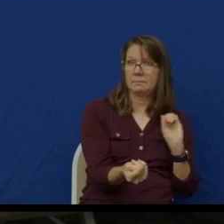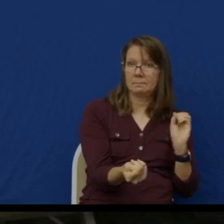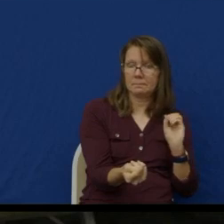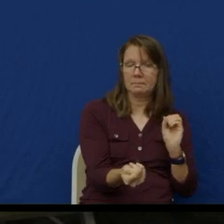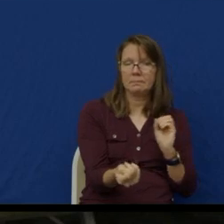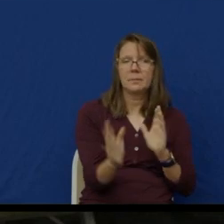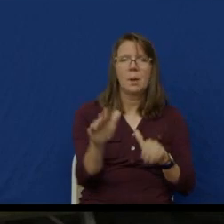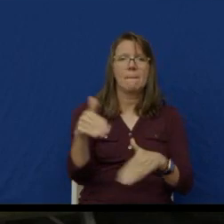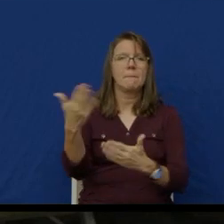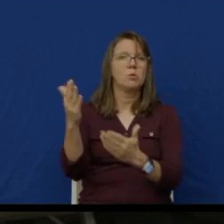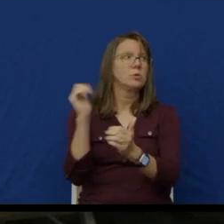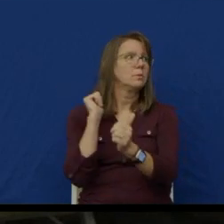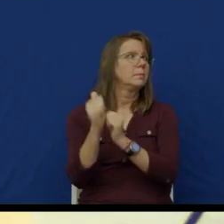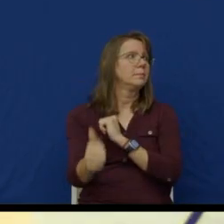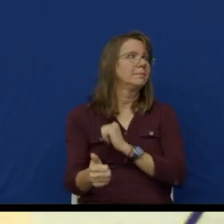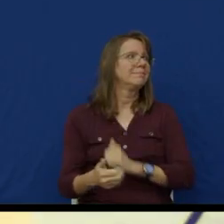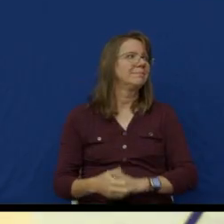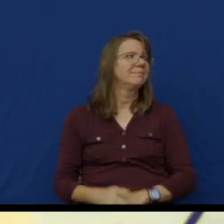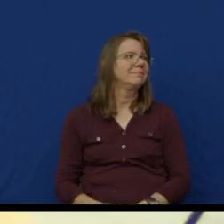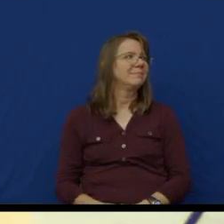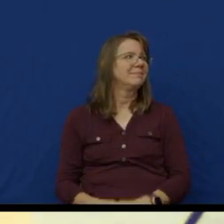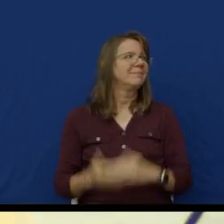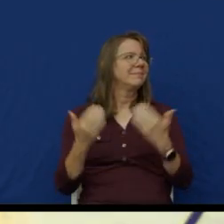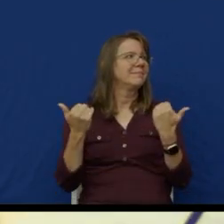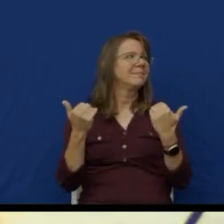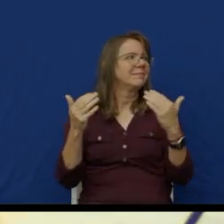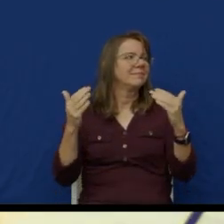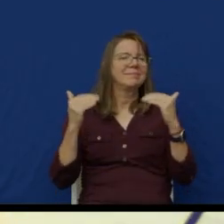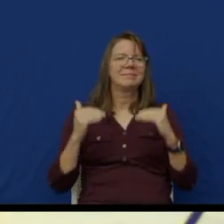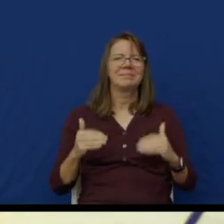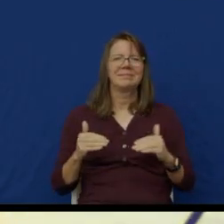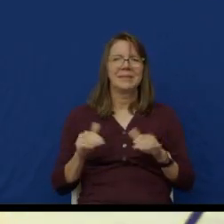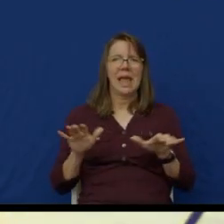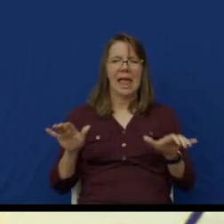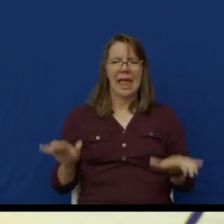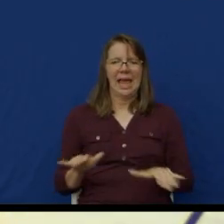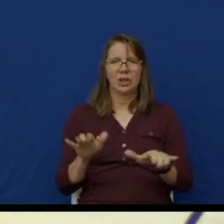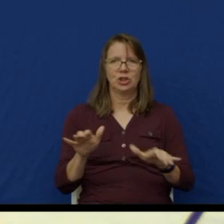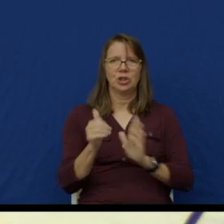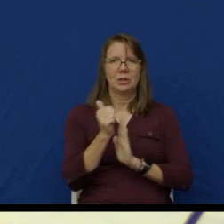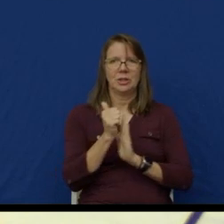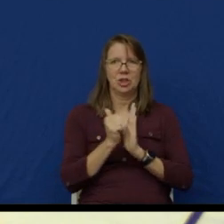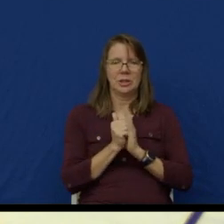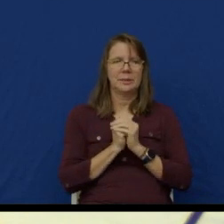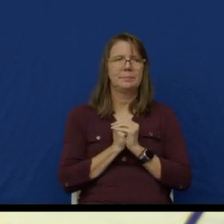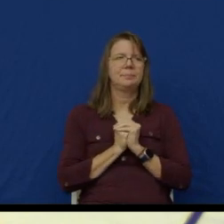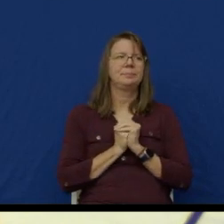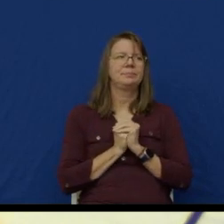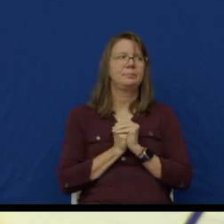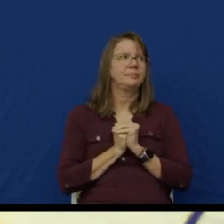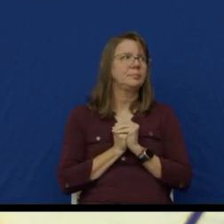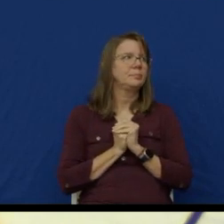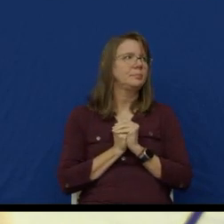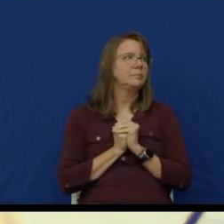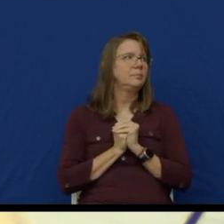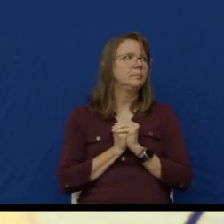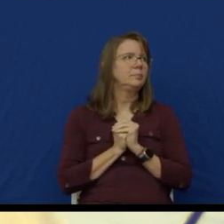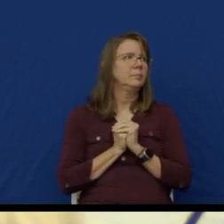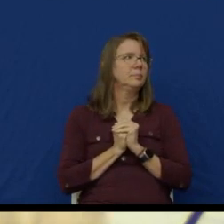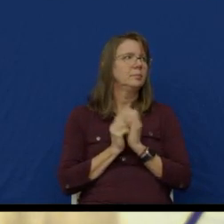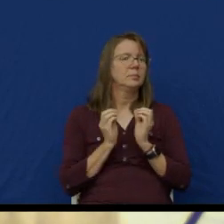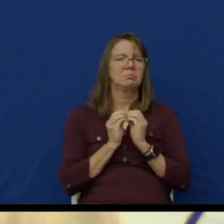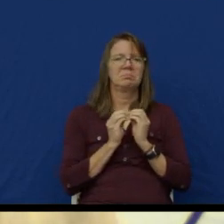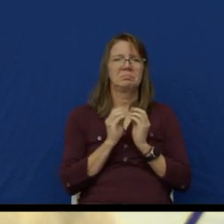Motion carries. Now we're to the action agenda. And the